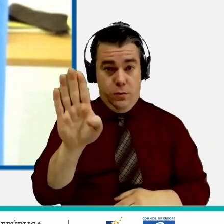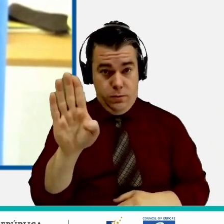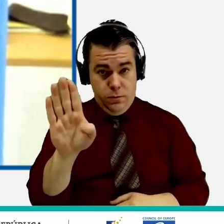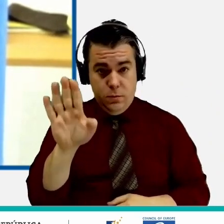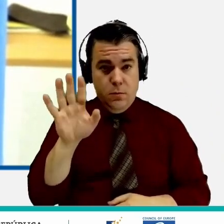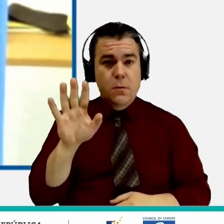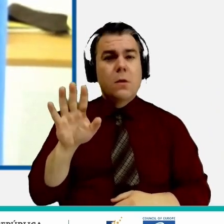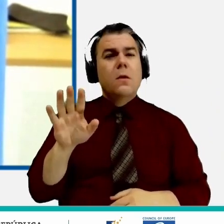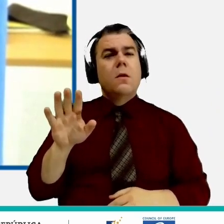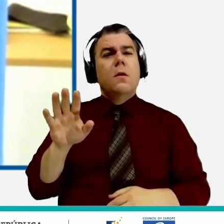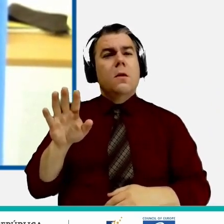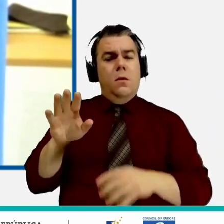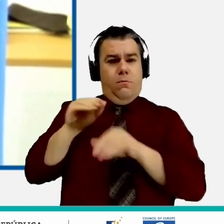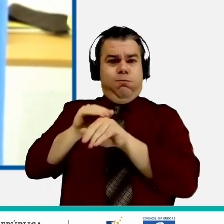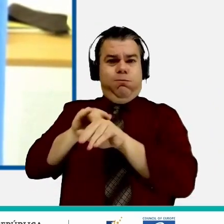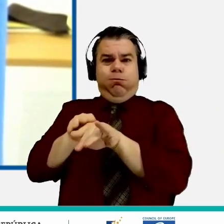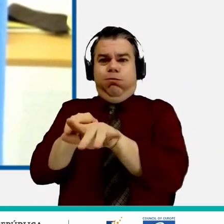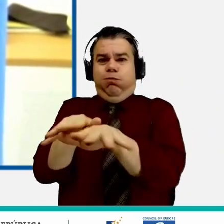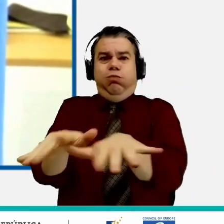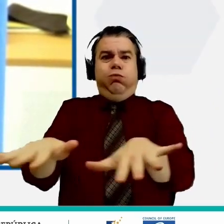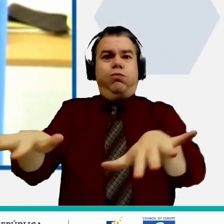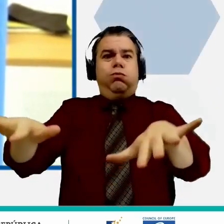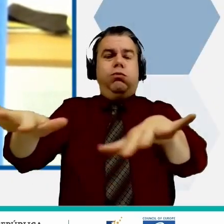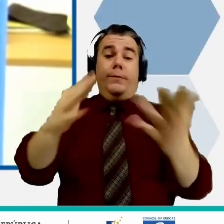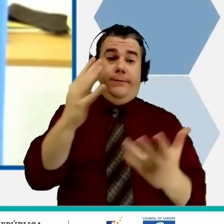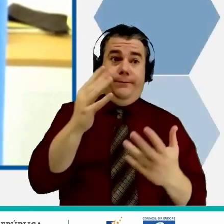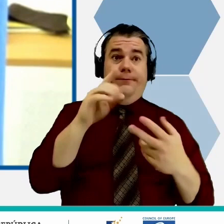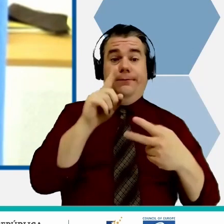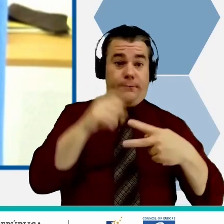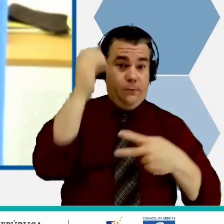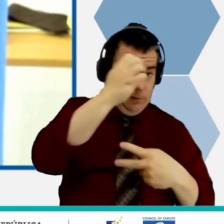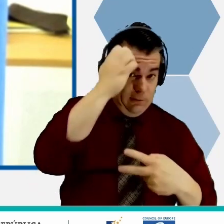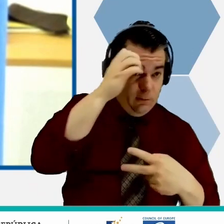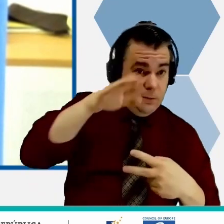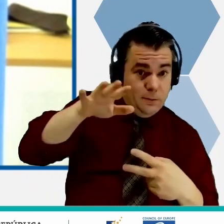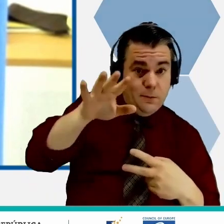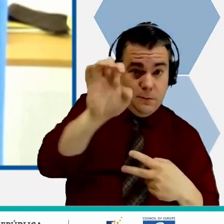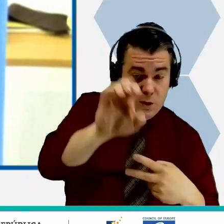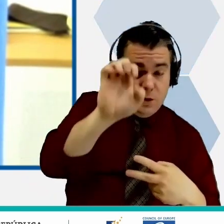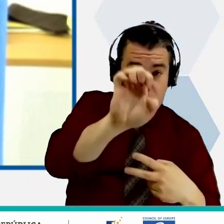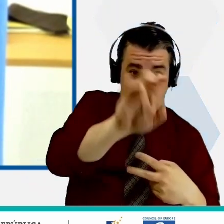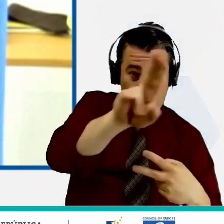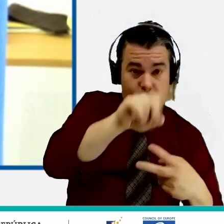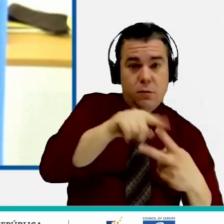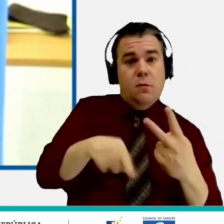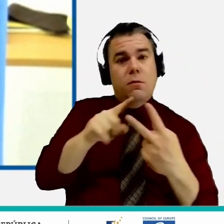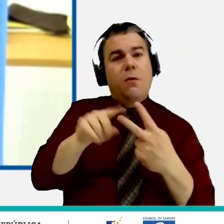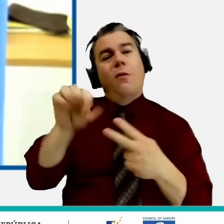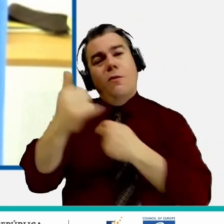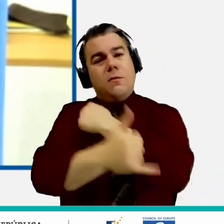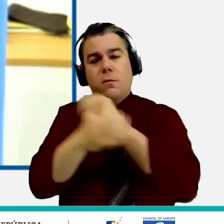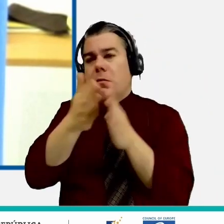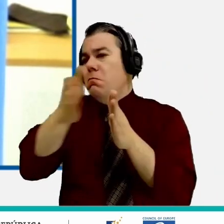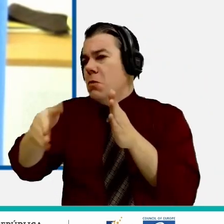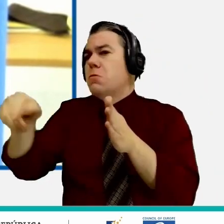it's a broad region which covers both the European Union and the countries and the neighborhood countries. We supported